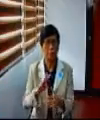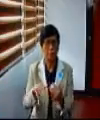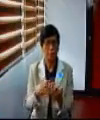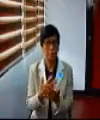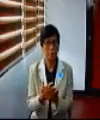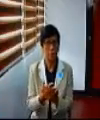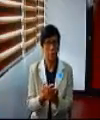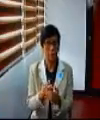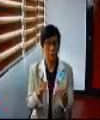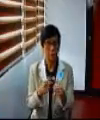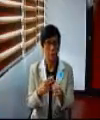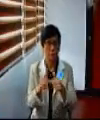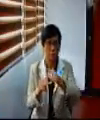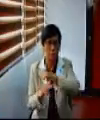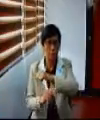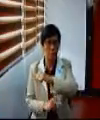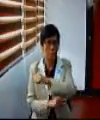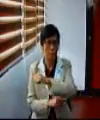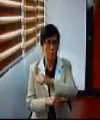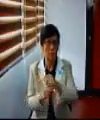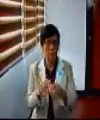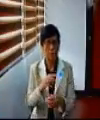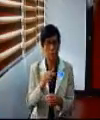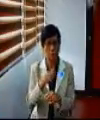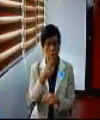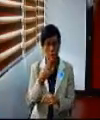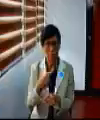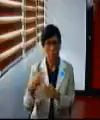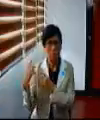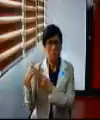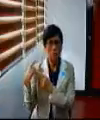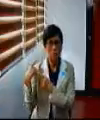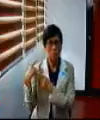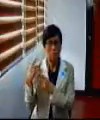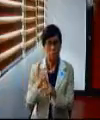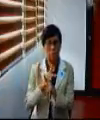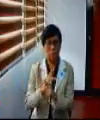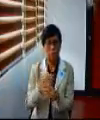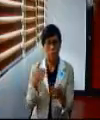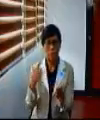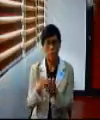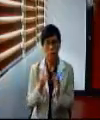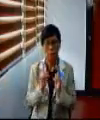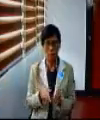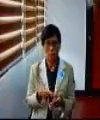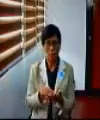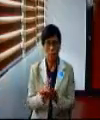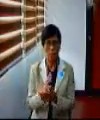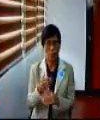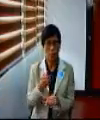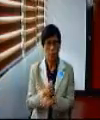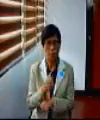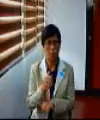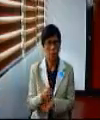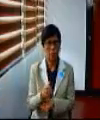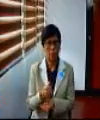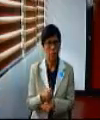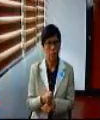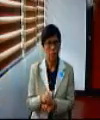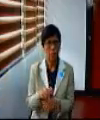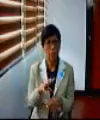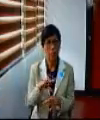these pillars is state duty to protect against human rights abuses by third parties, including